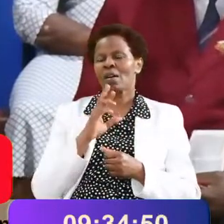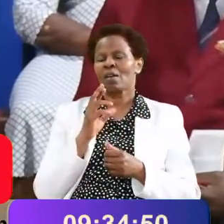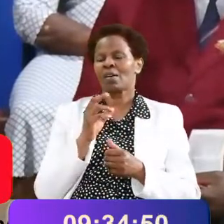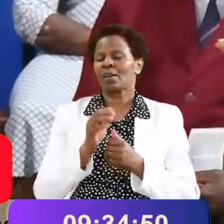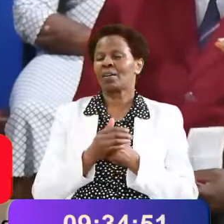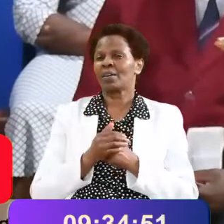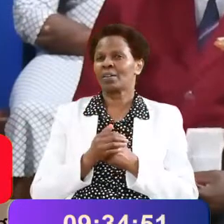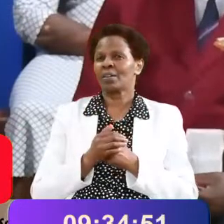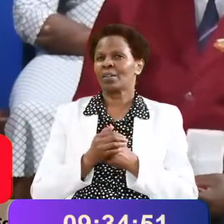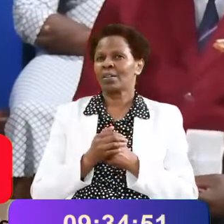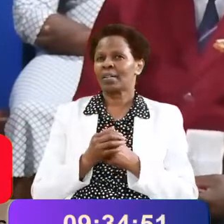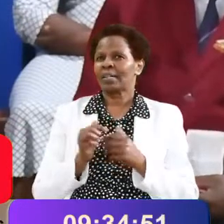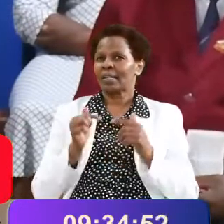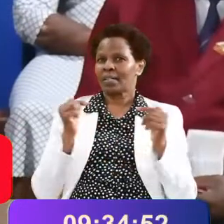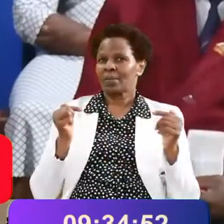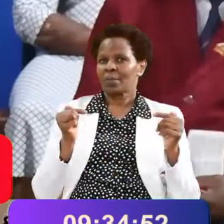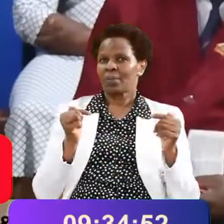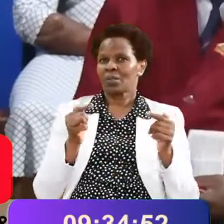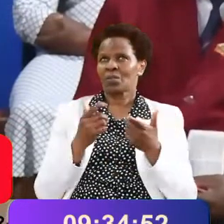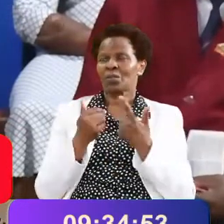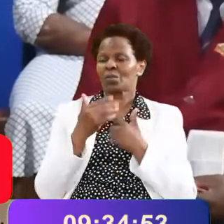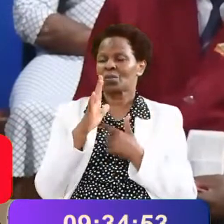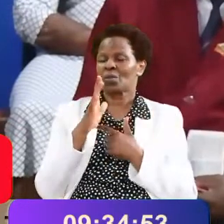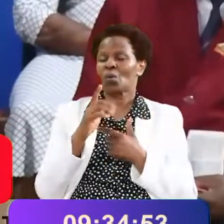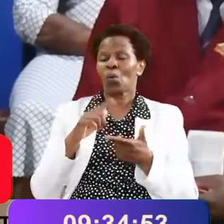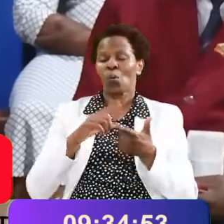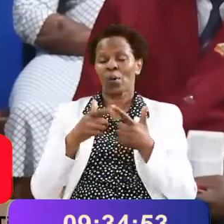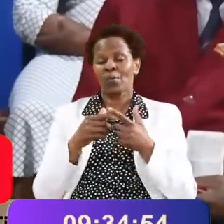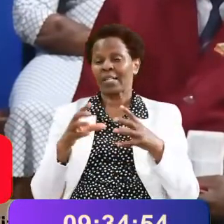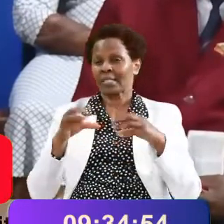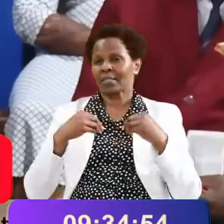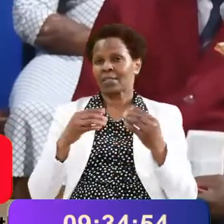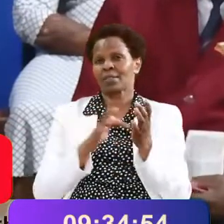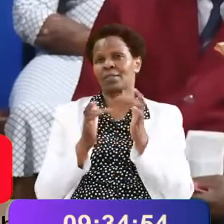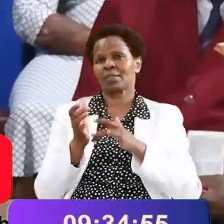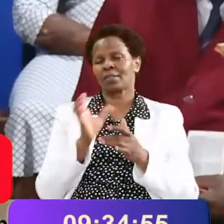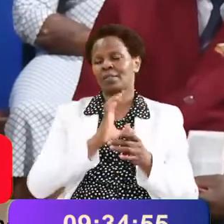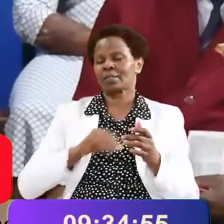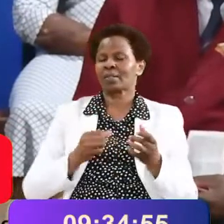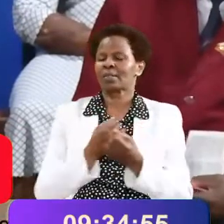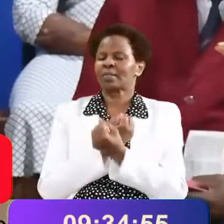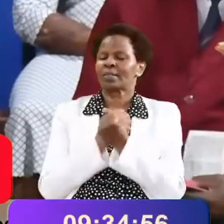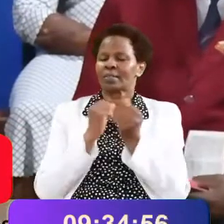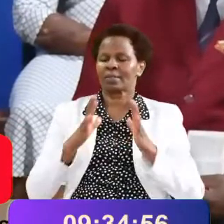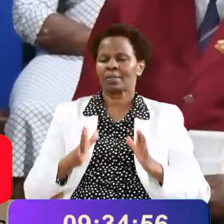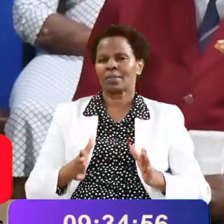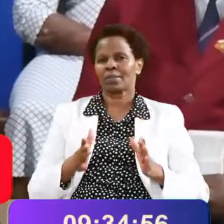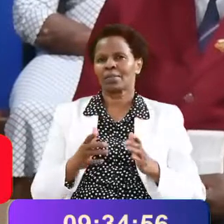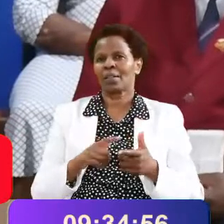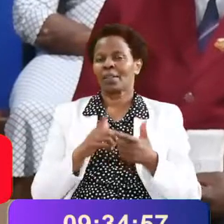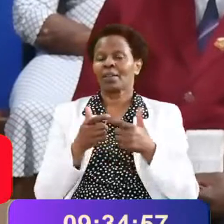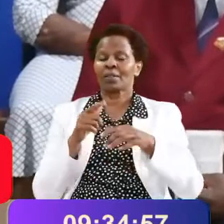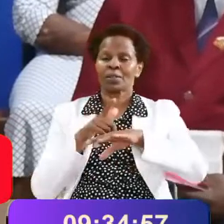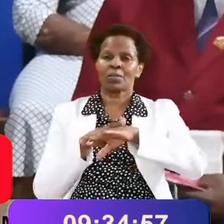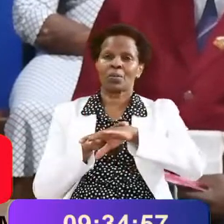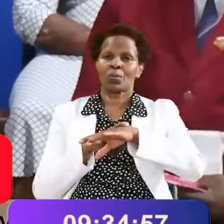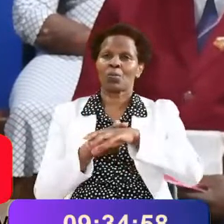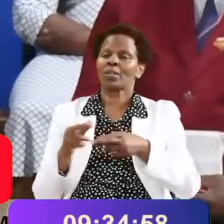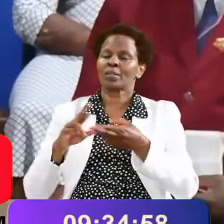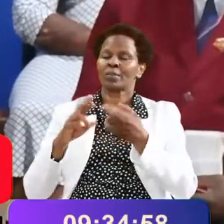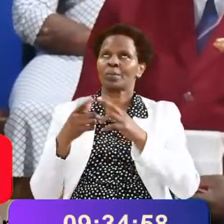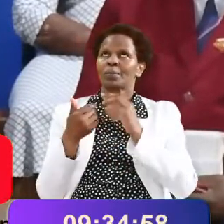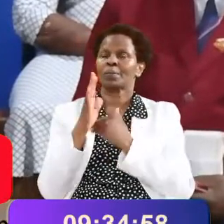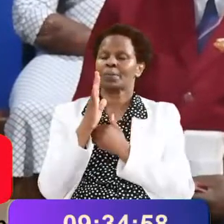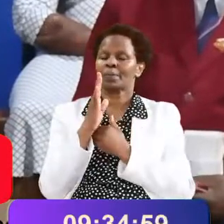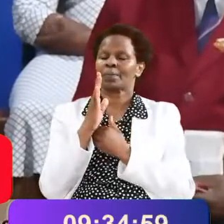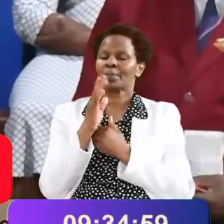enemies to God, when we accept Jesus Christ as our Lord and our Savior, that is the time that we are reconciled to God.